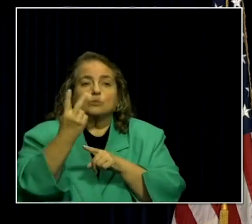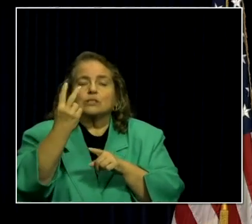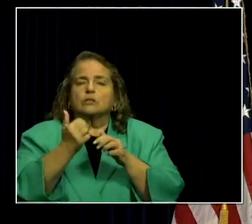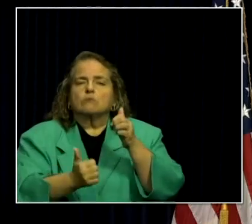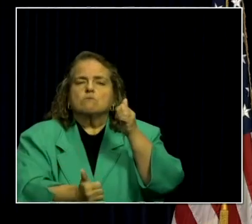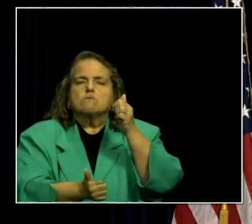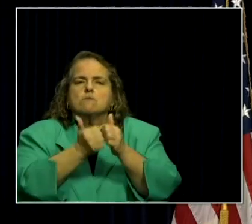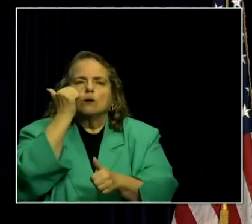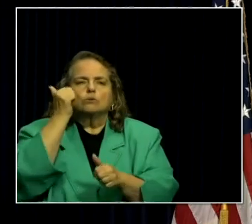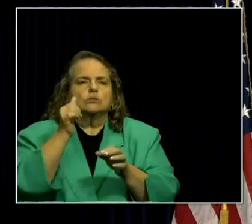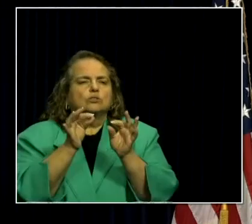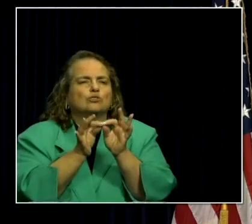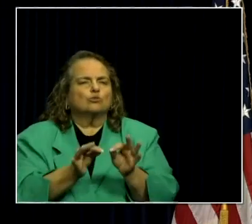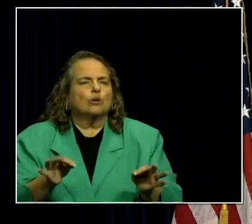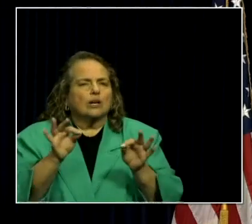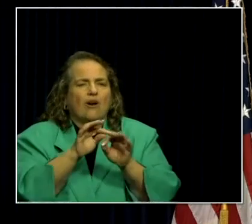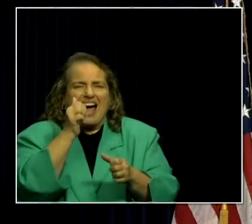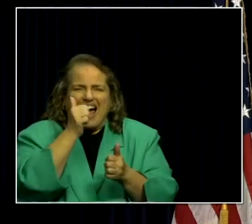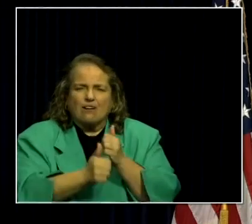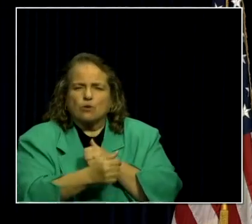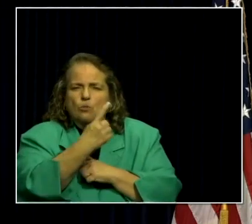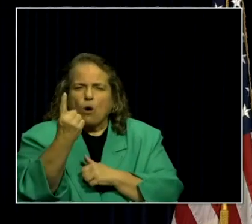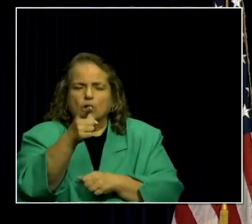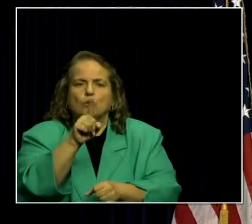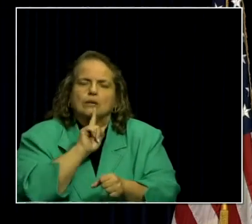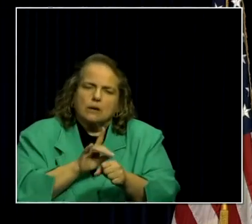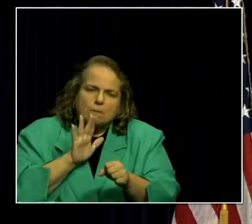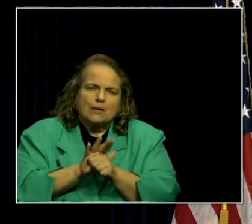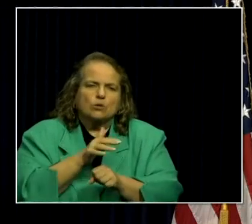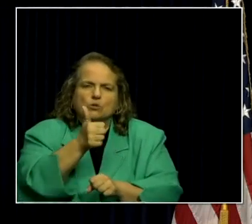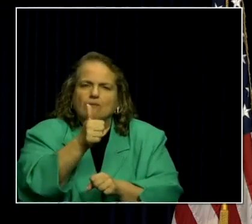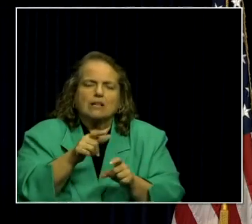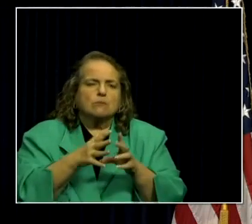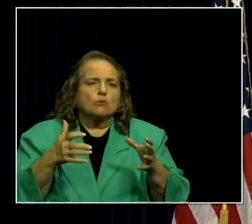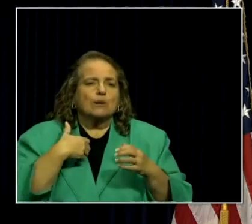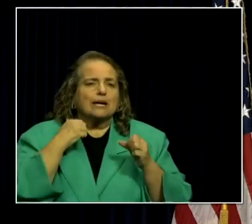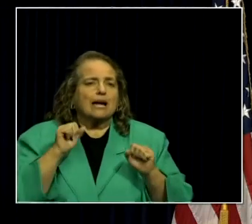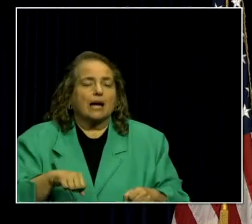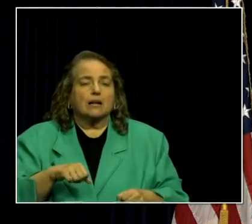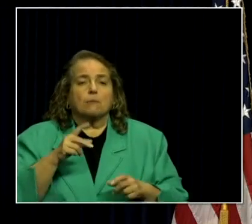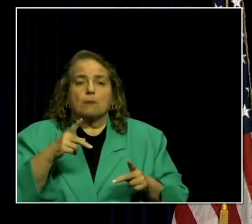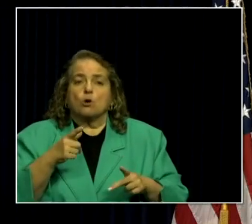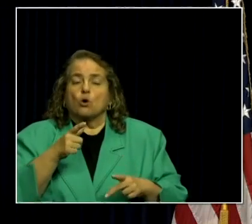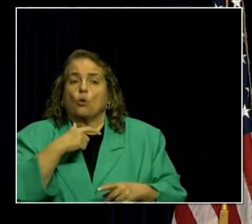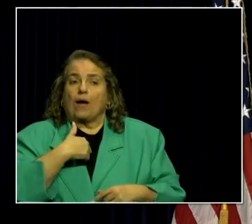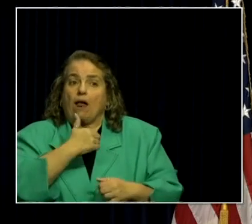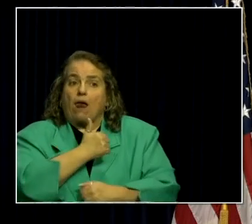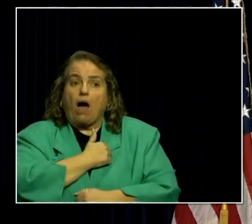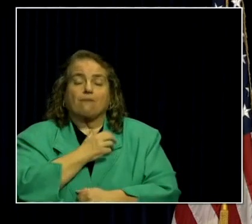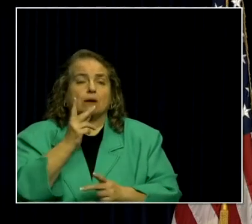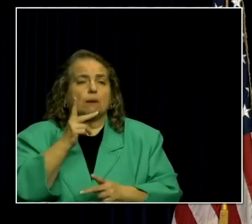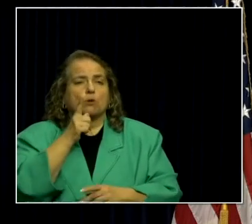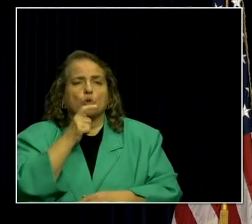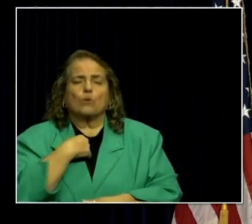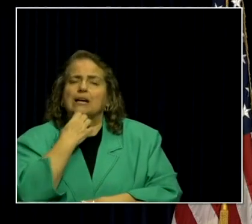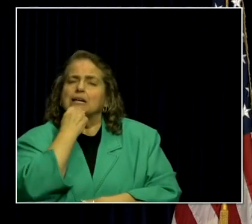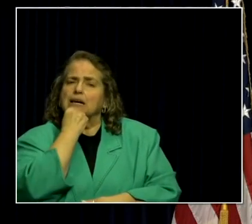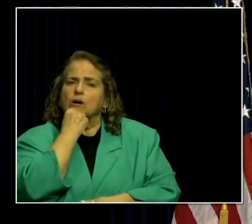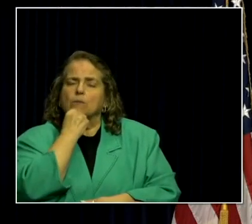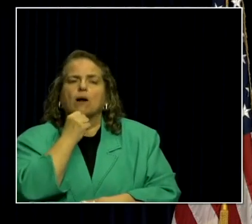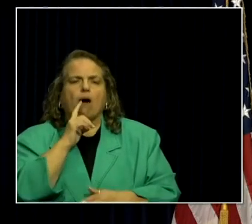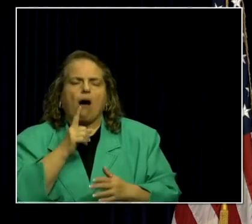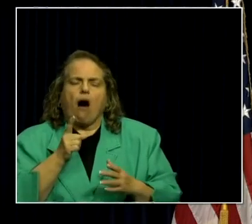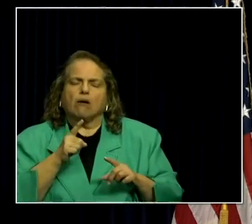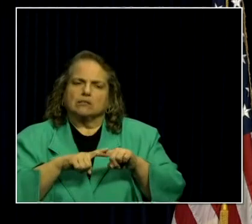need everybody to be as committed as you can. People we love and people we care about are counting on us, but I've never been more